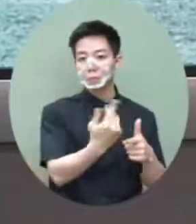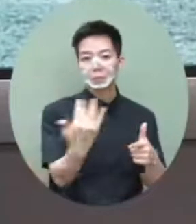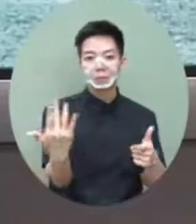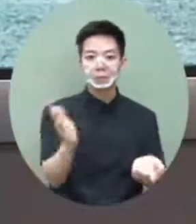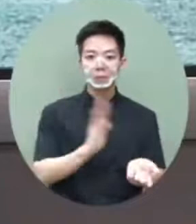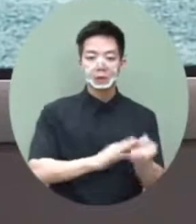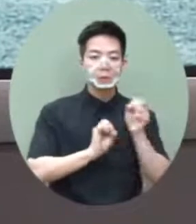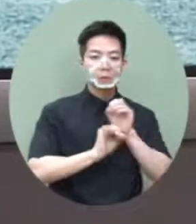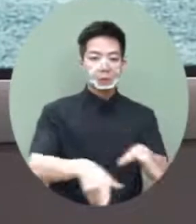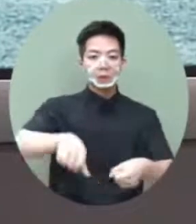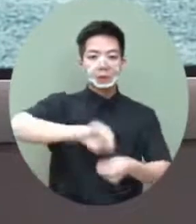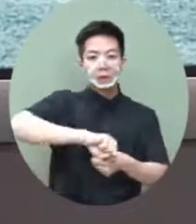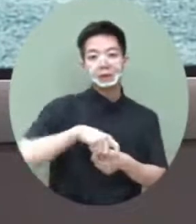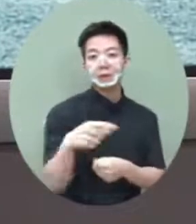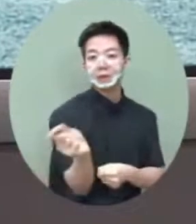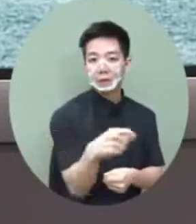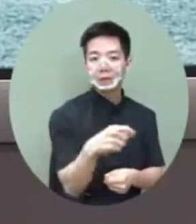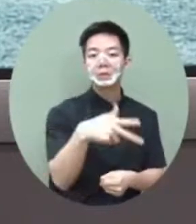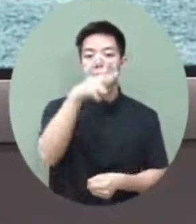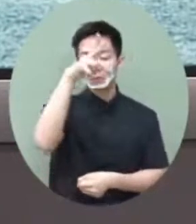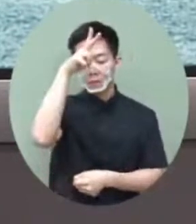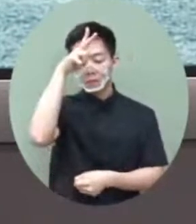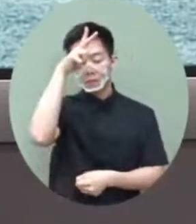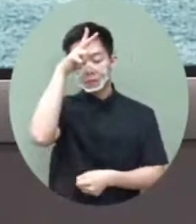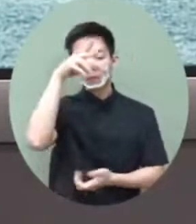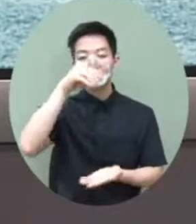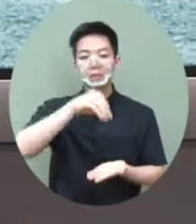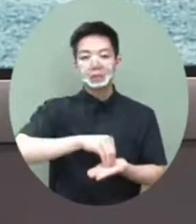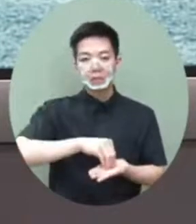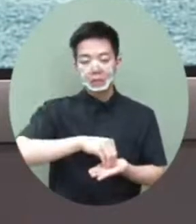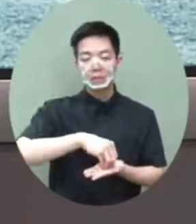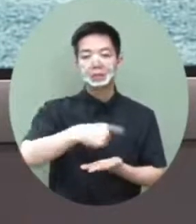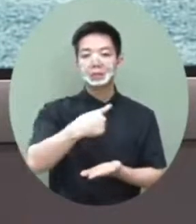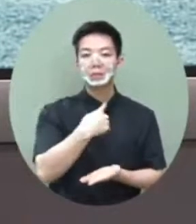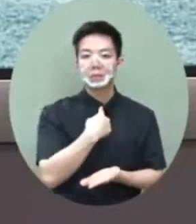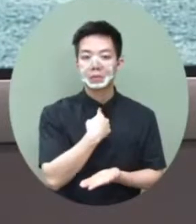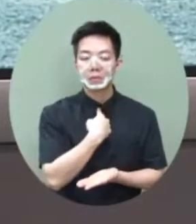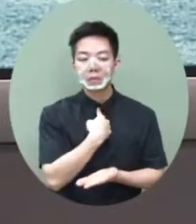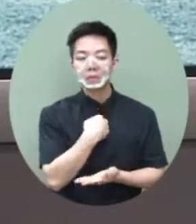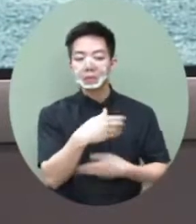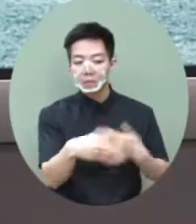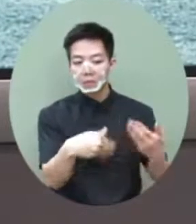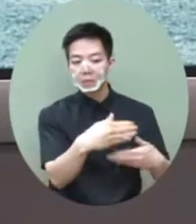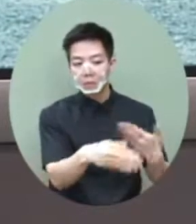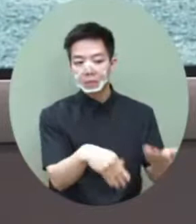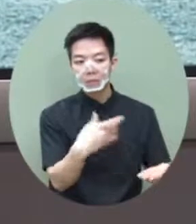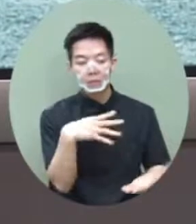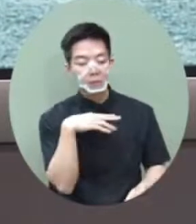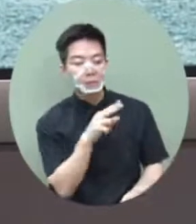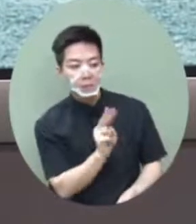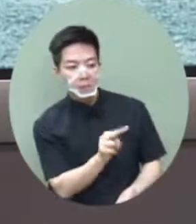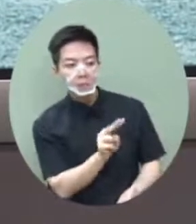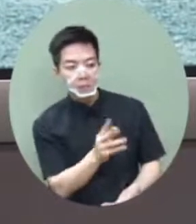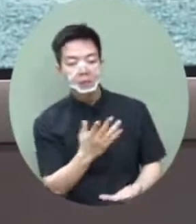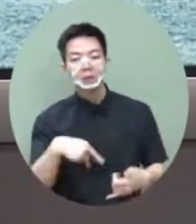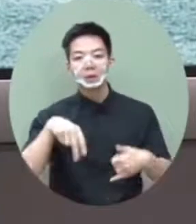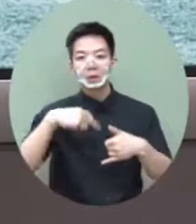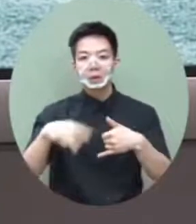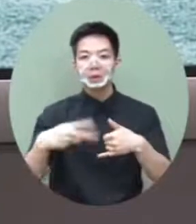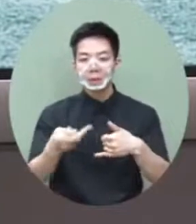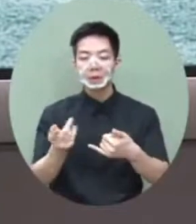to quarantine centers. But in the past month or so, the epidemic situation has changed